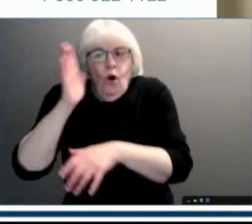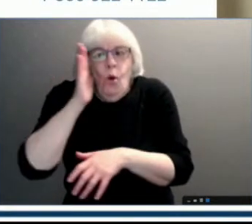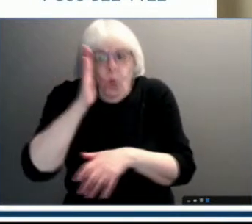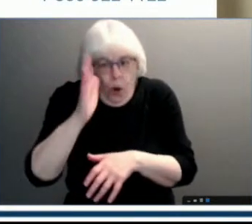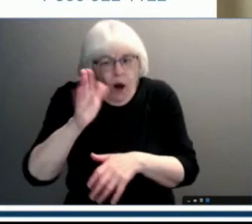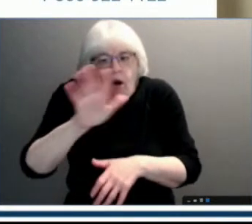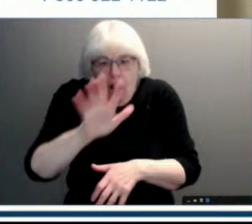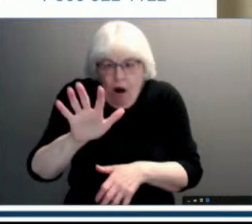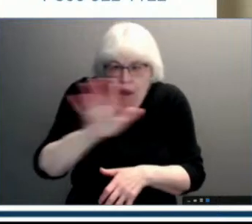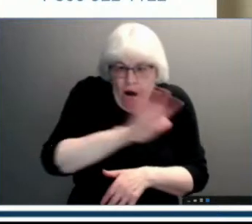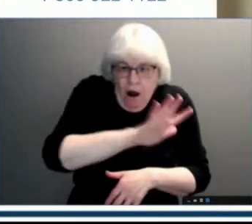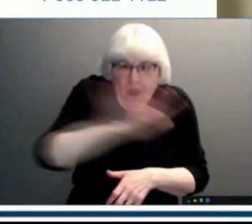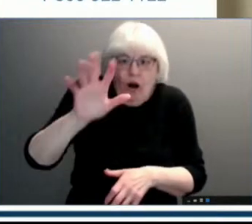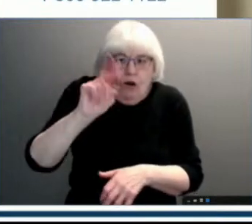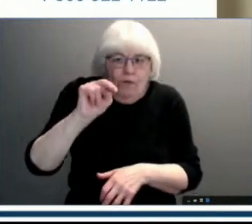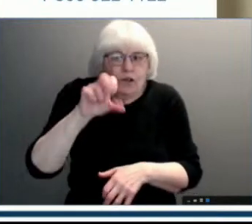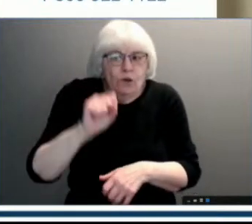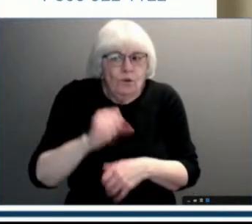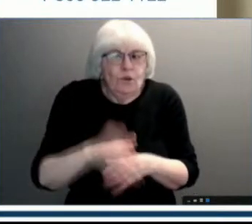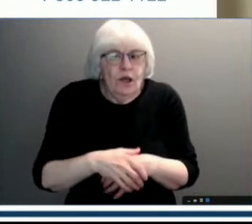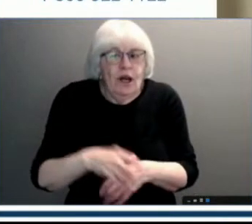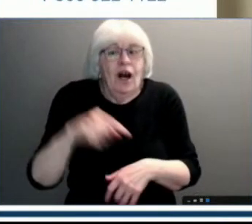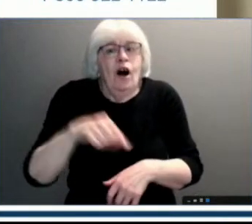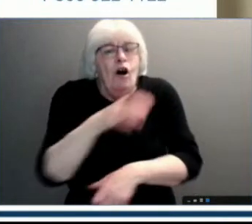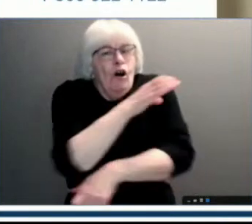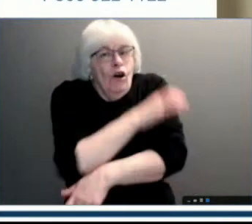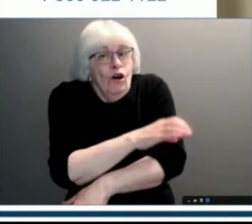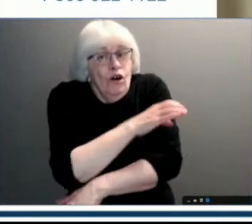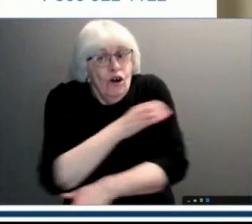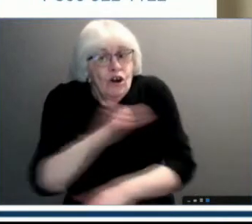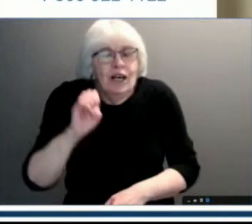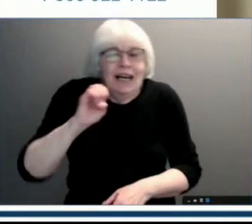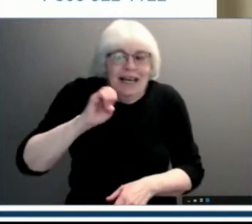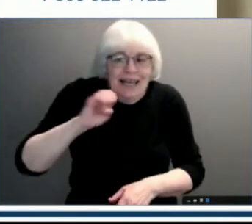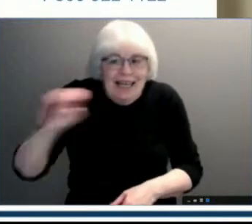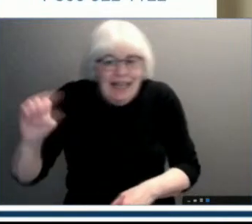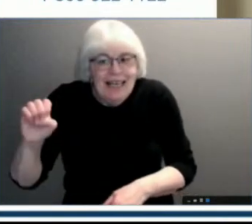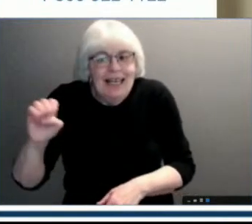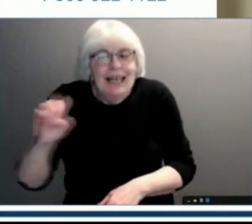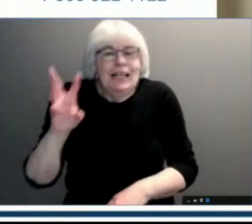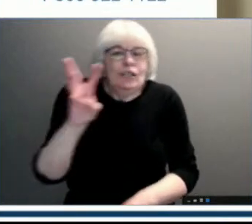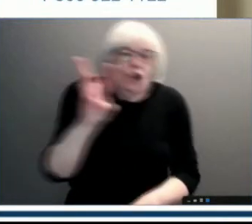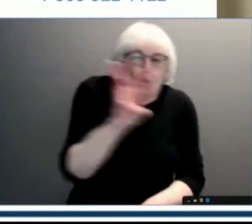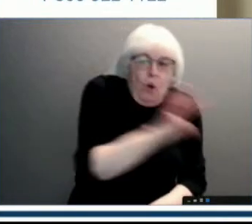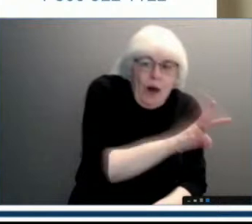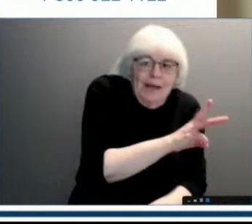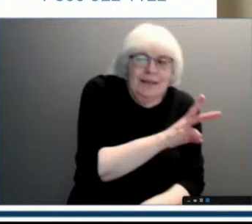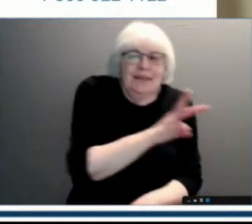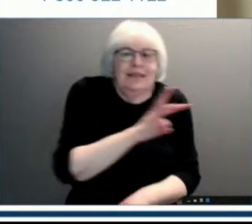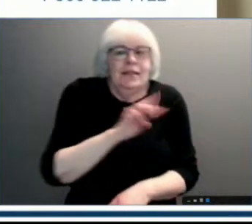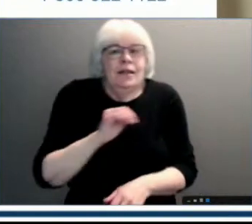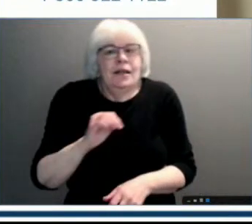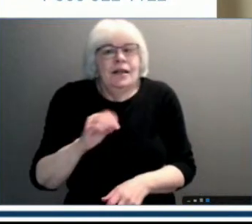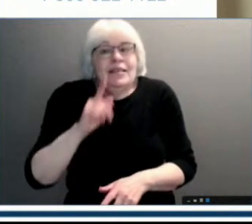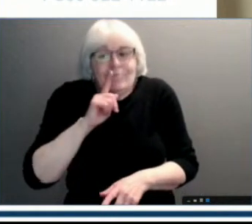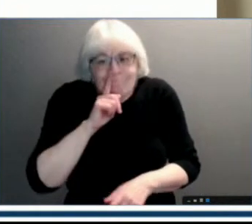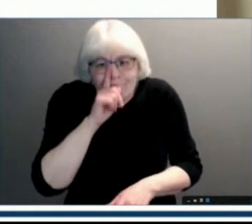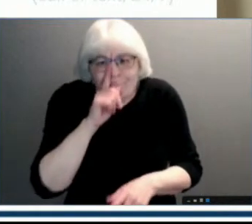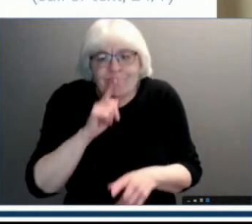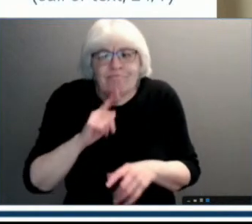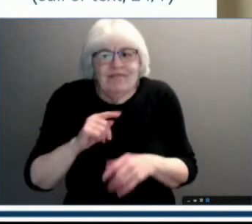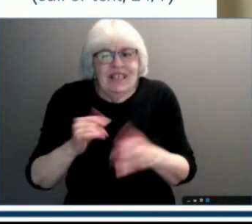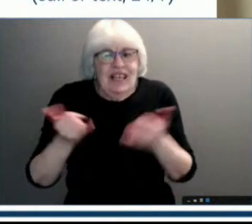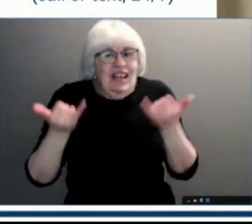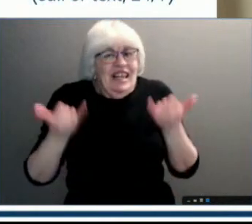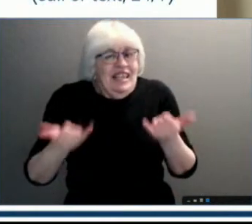using community clinics in the eastern and western zones. They've been doing testing. What our plan is there is to split their time